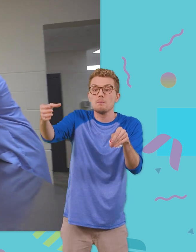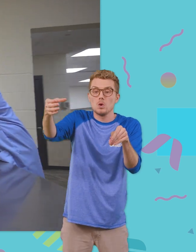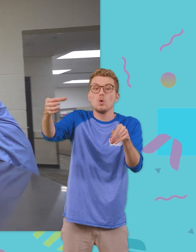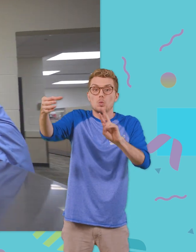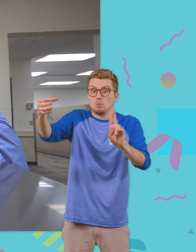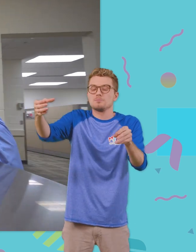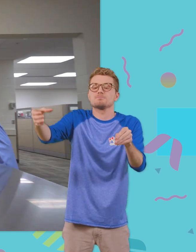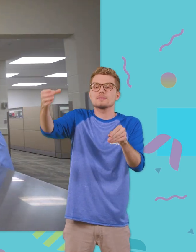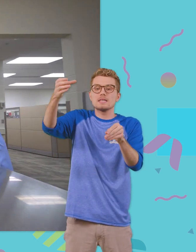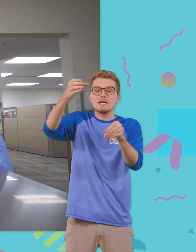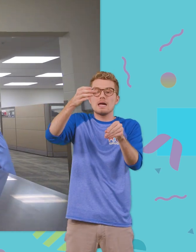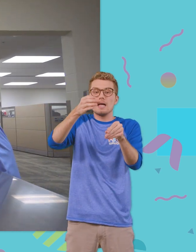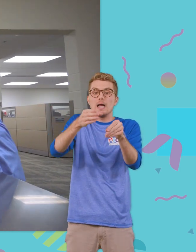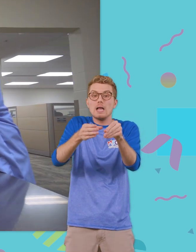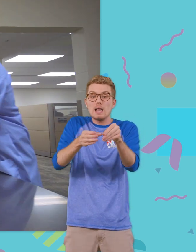There we go.